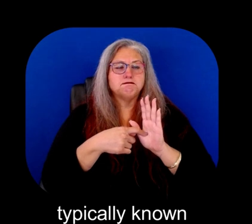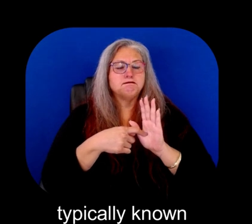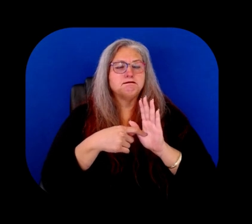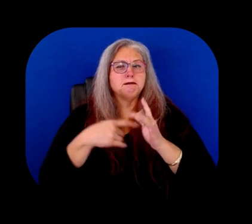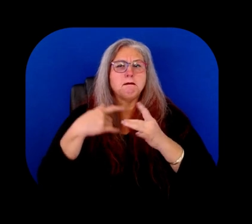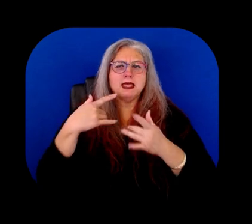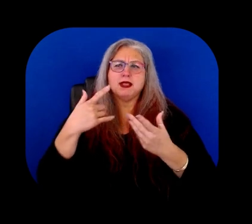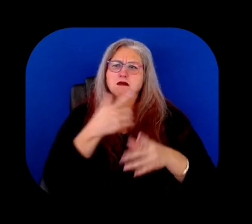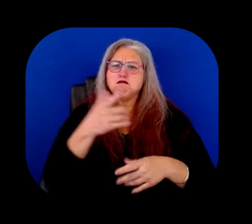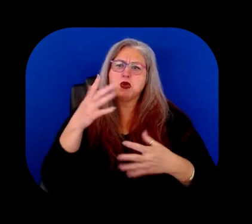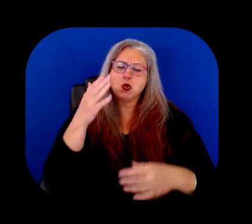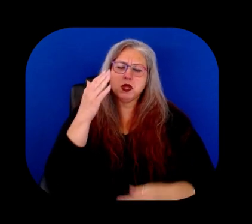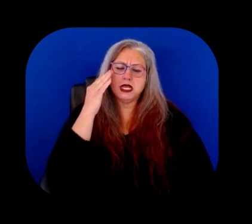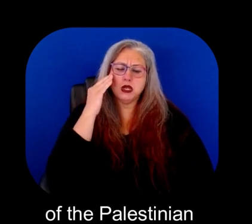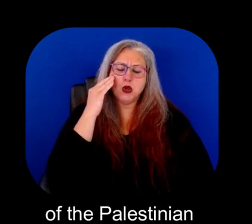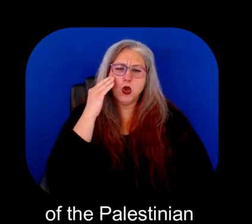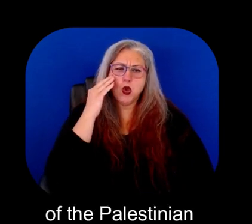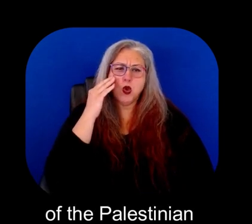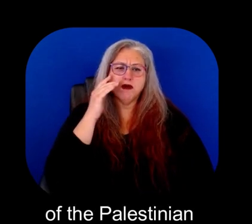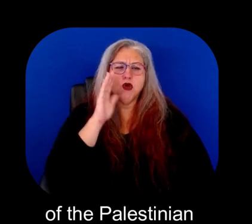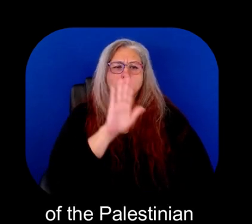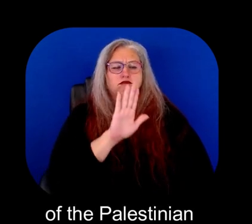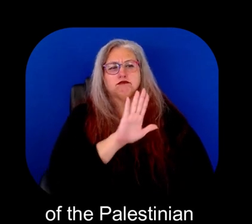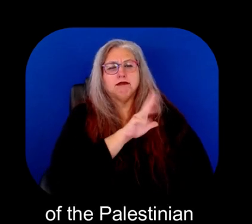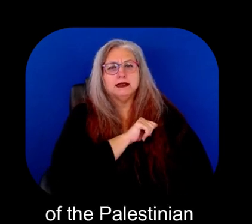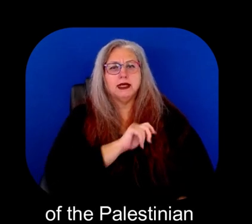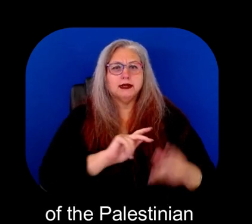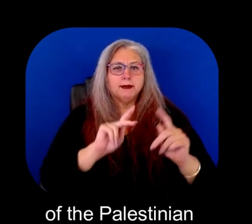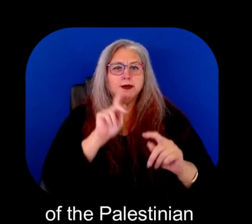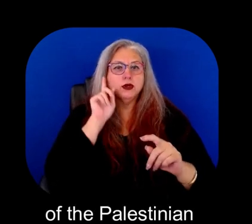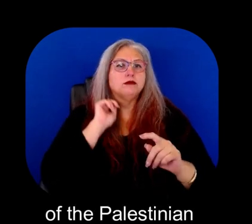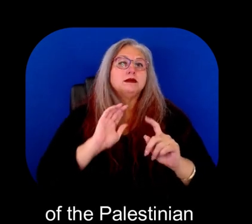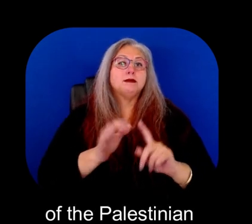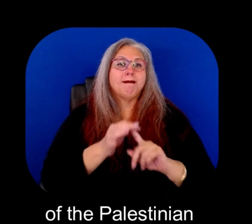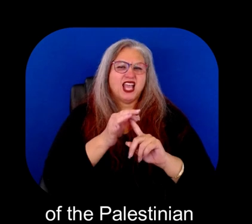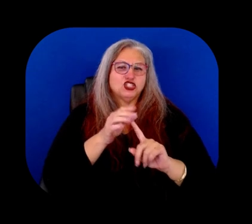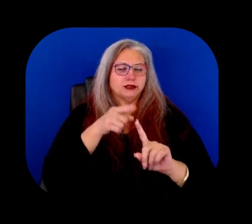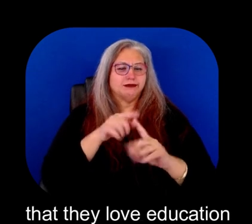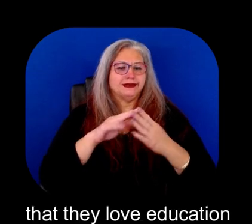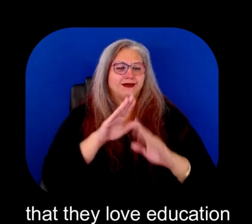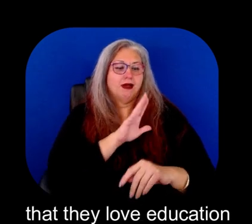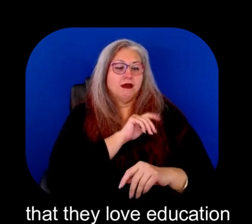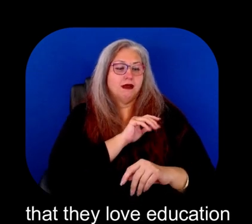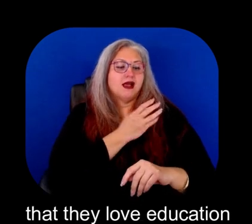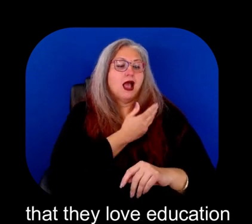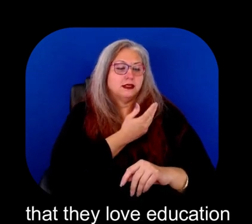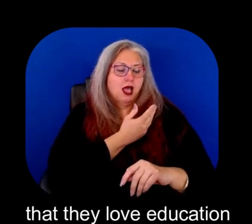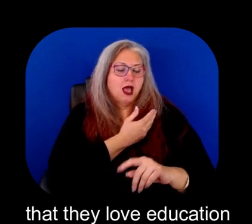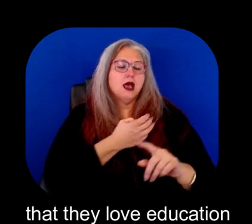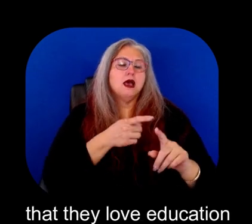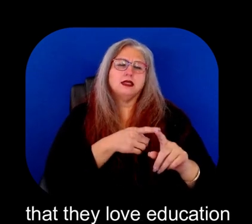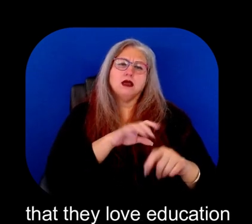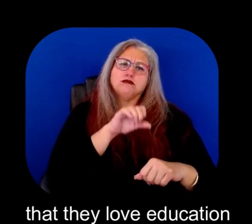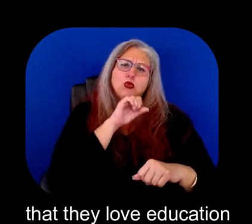typically known, the Palestinian people, especially in Gaza, that they